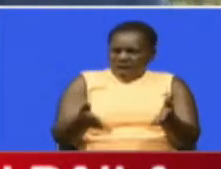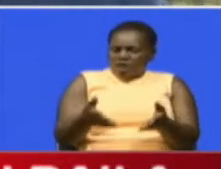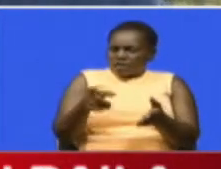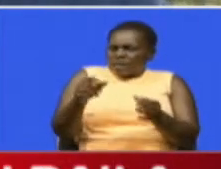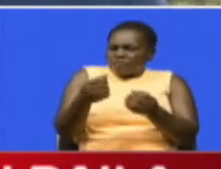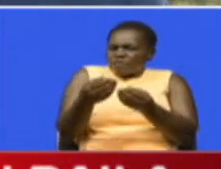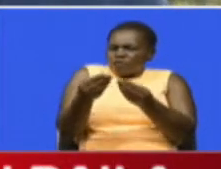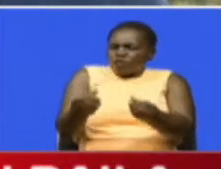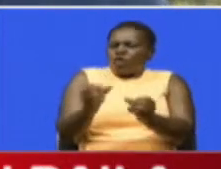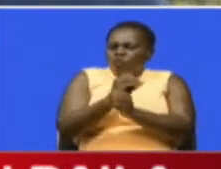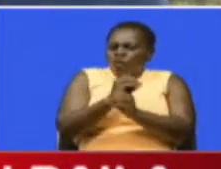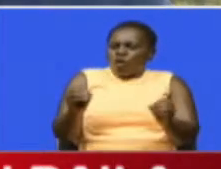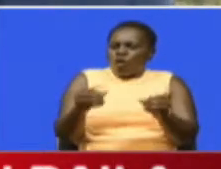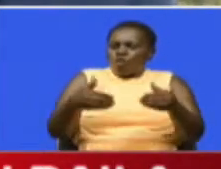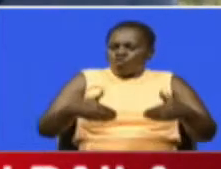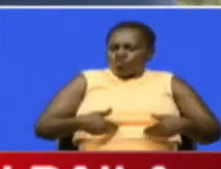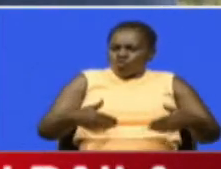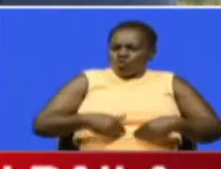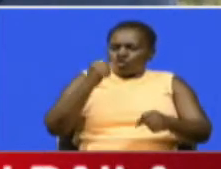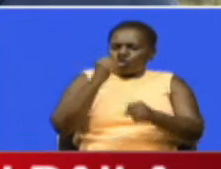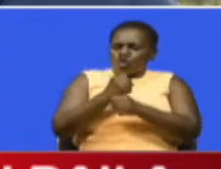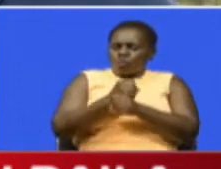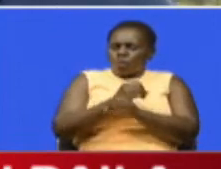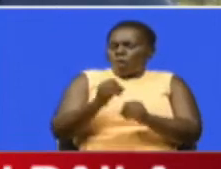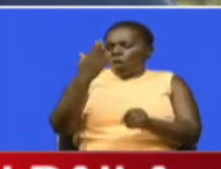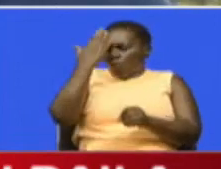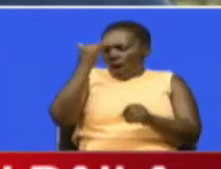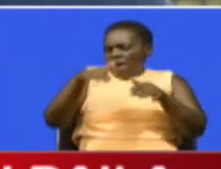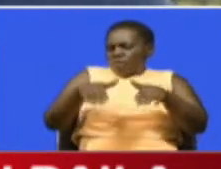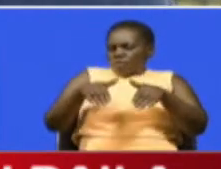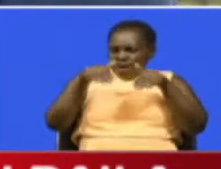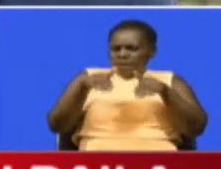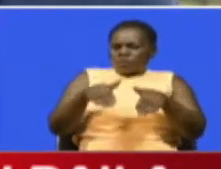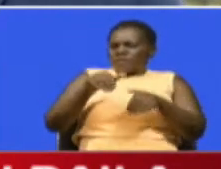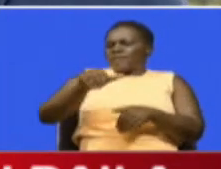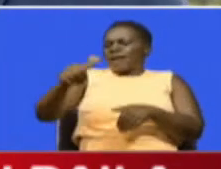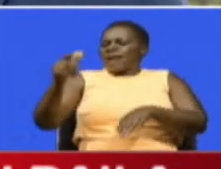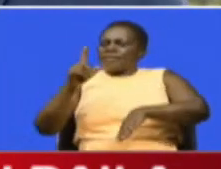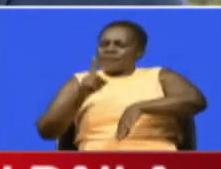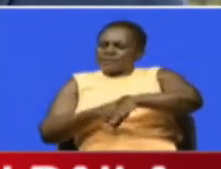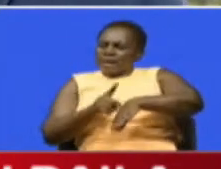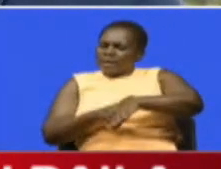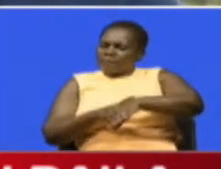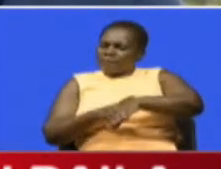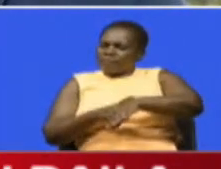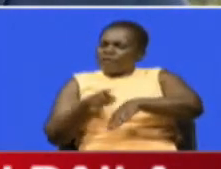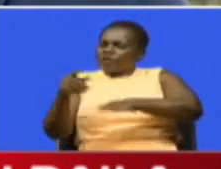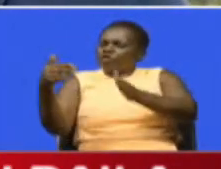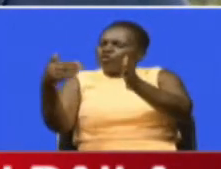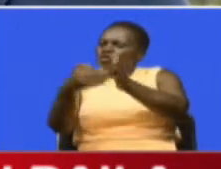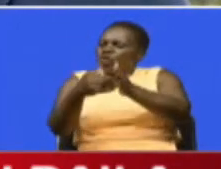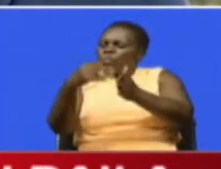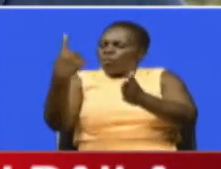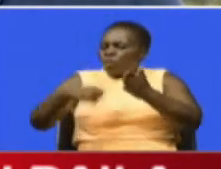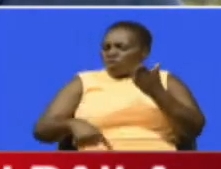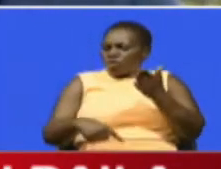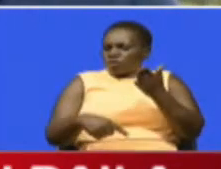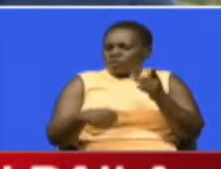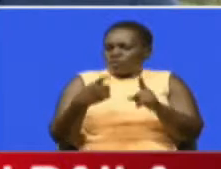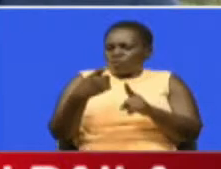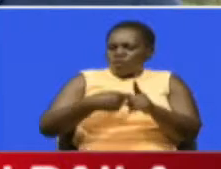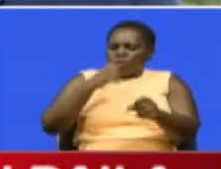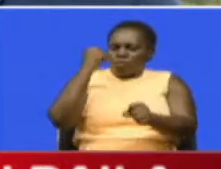not doing it now? Why do you want to wait to do it in another time? What has stopped you from